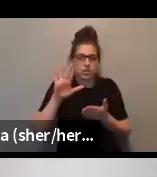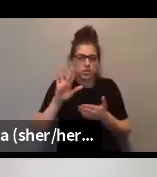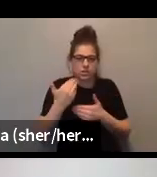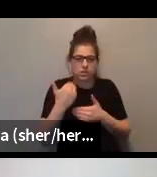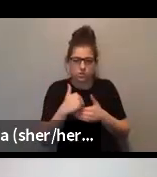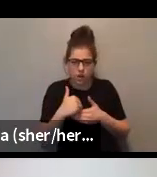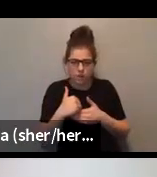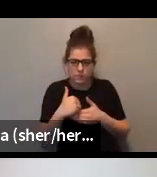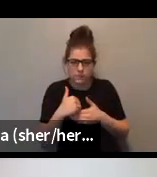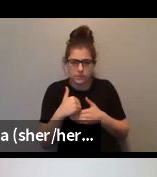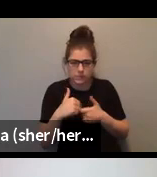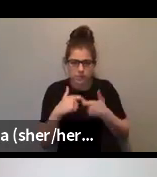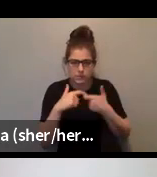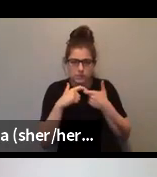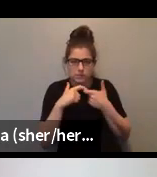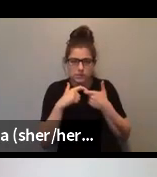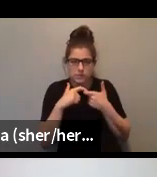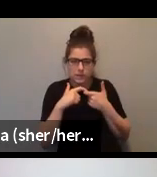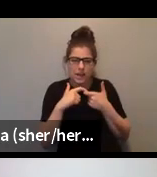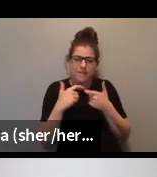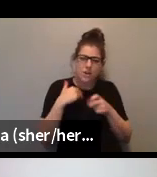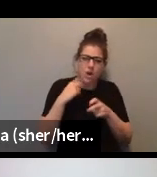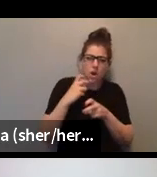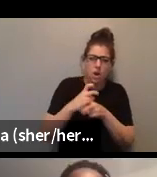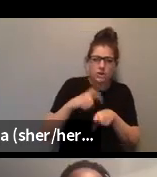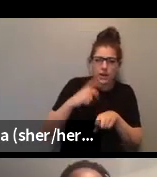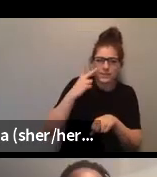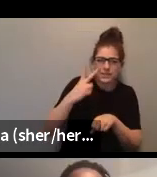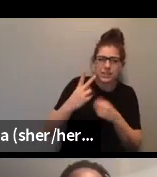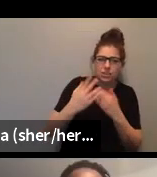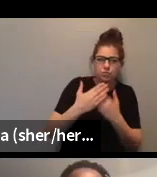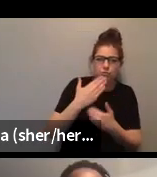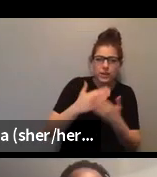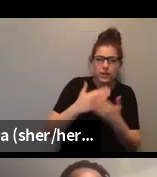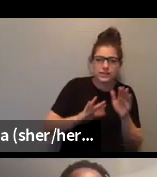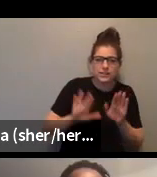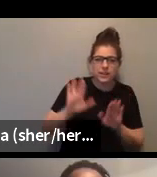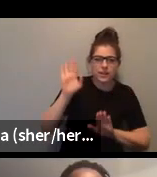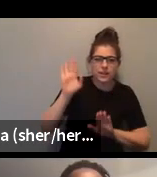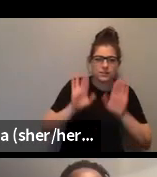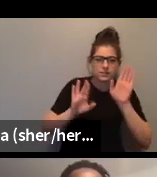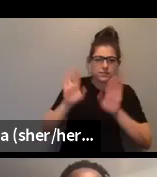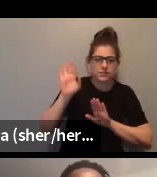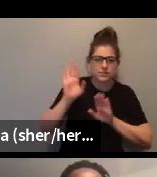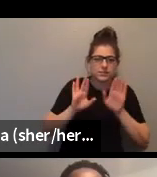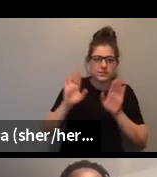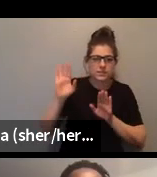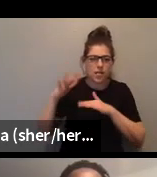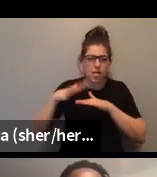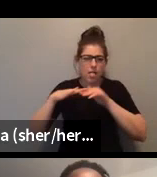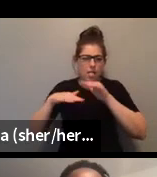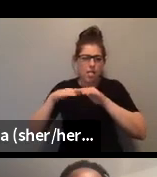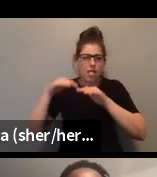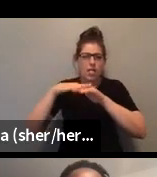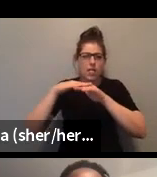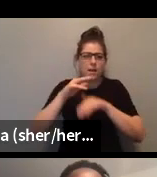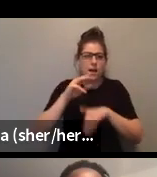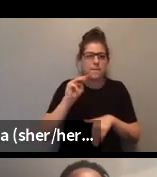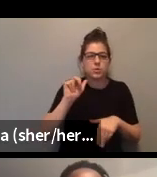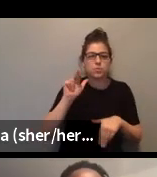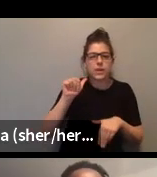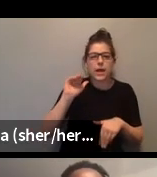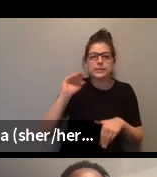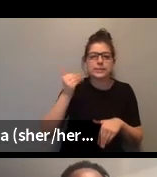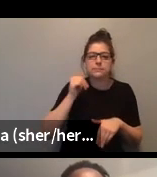I'm having a hard time seeing the raised hands. So if tech wizards, you could help me. I thought I saw Jillian Harris, but perhaps